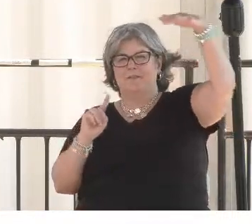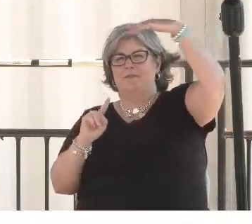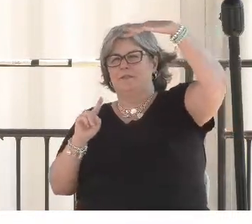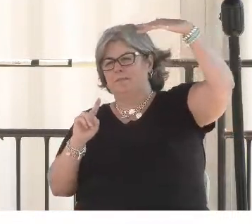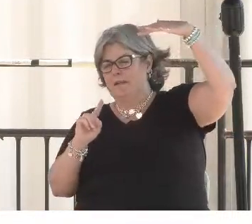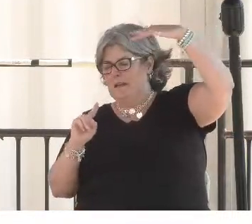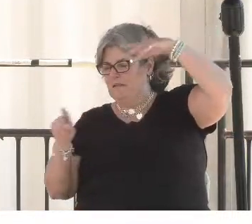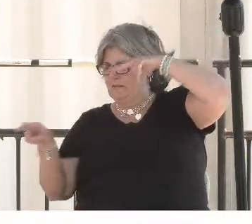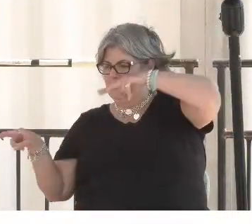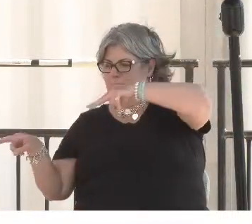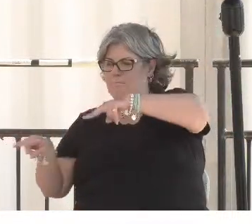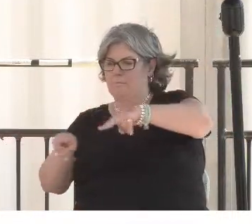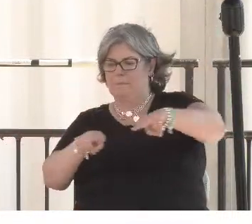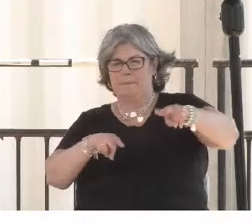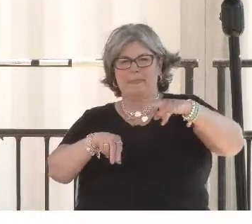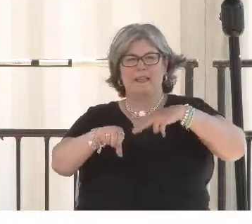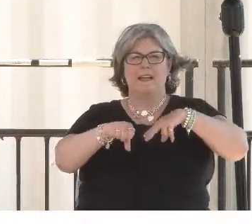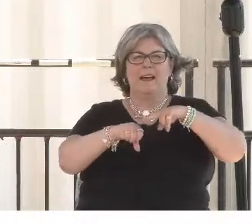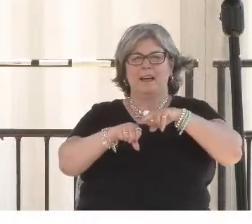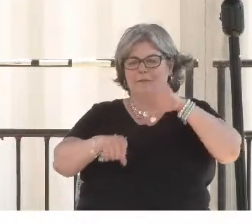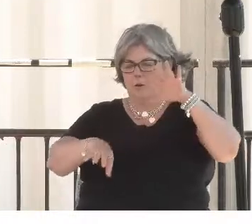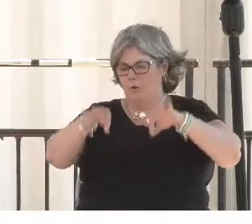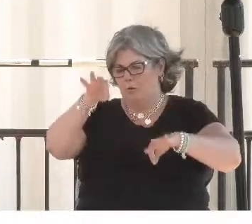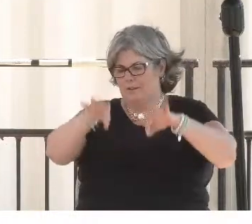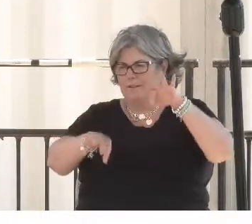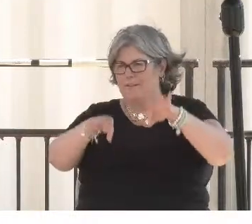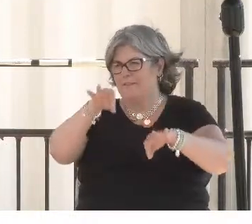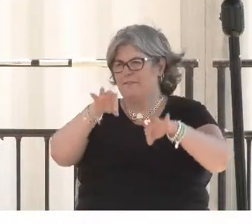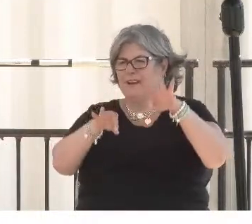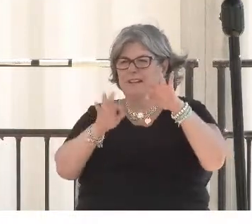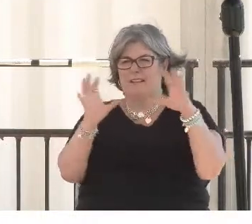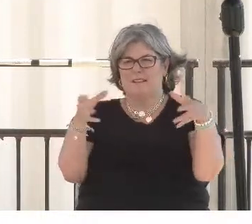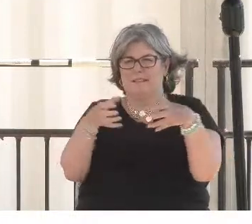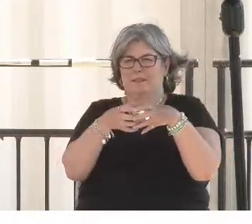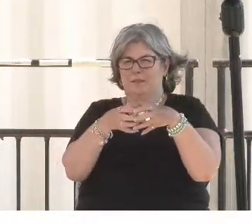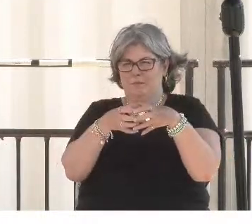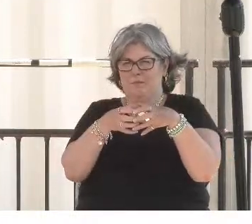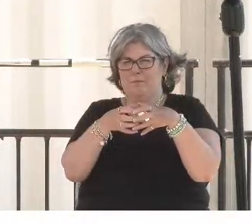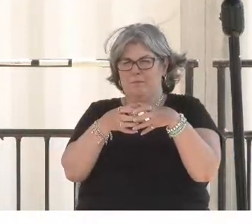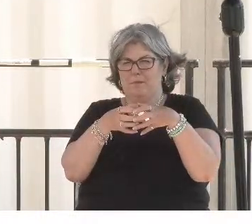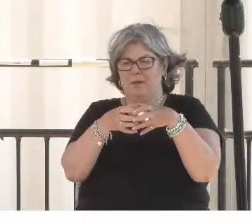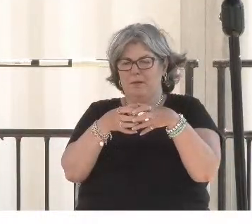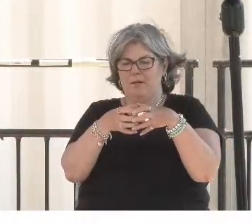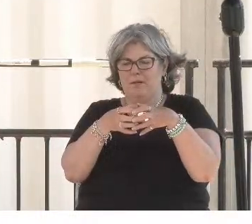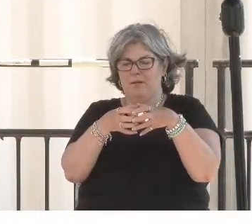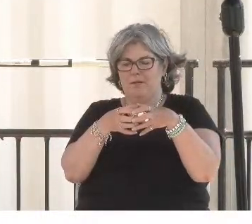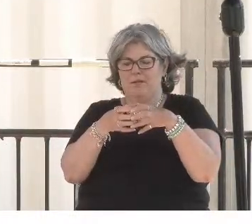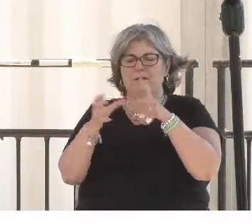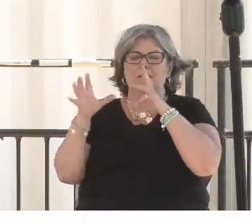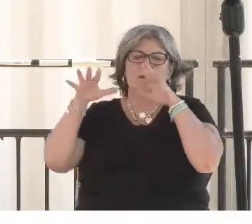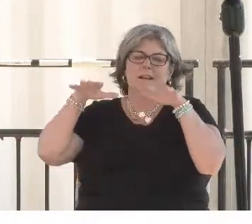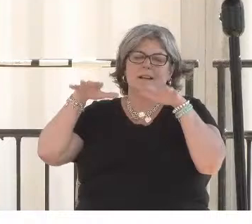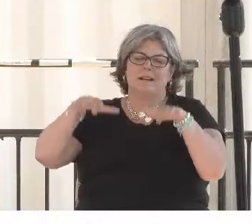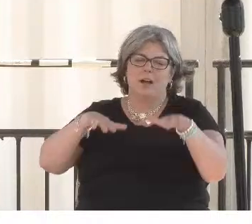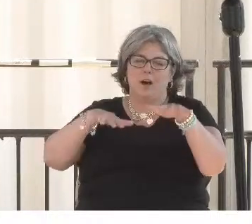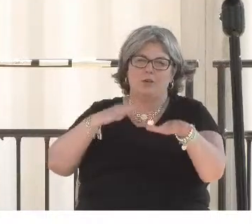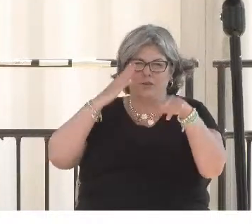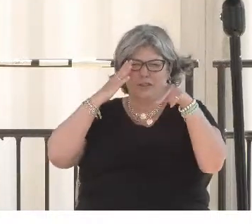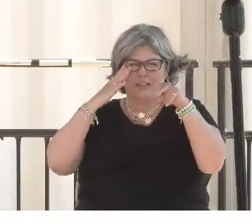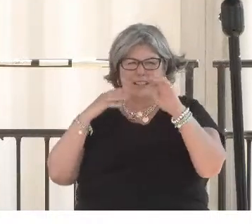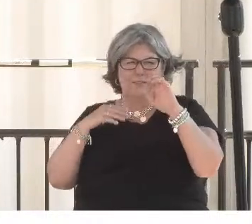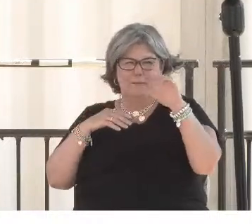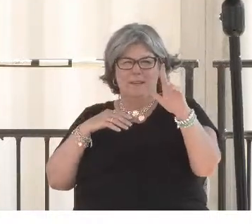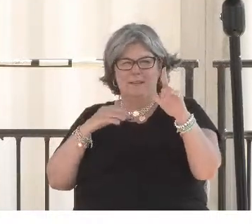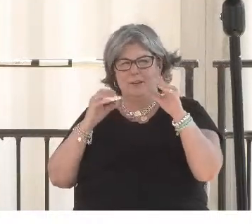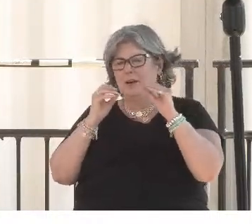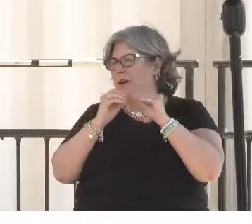And of course, finding a very small set of pixels in an ocean is impossible. But at that point,